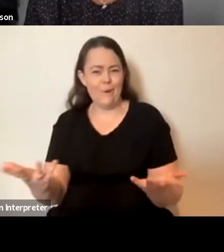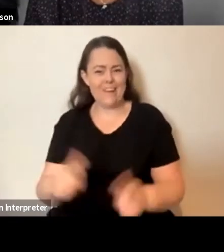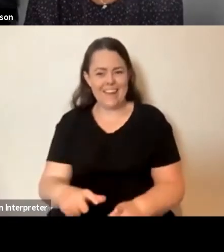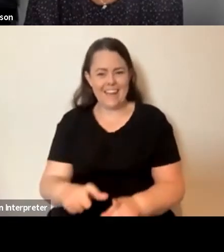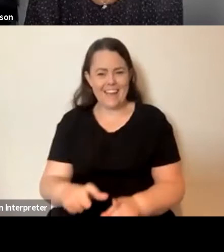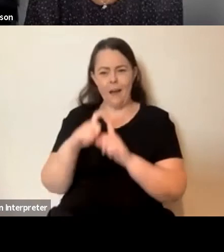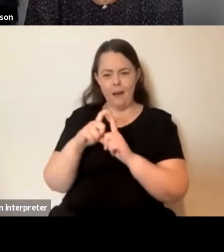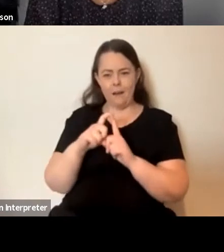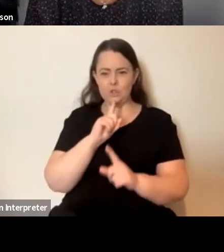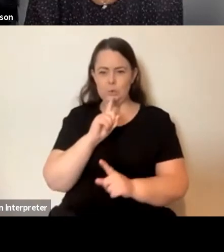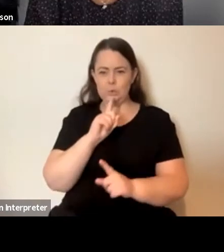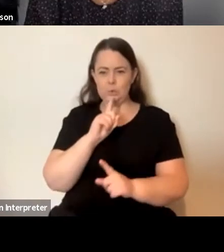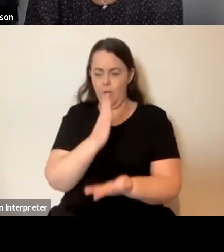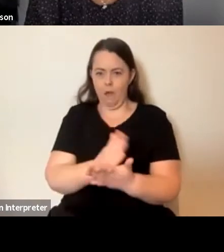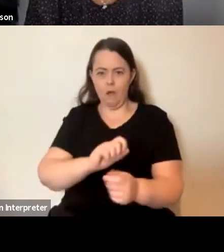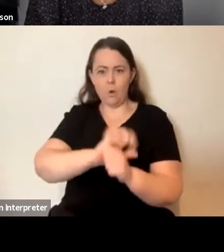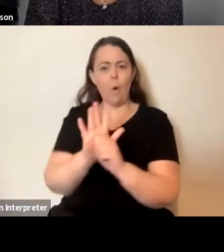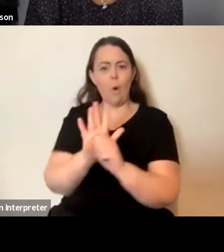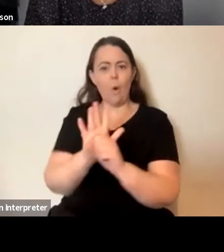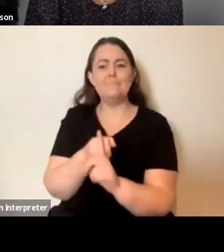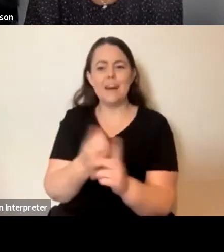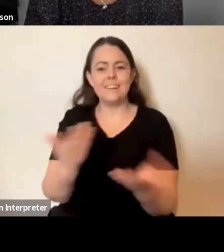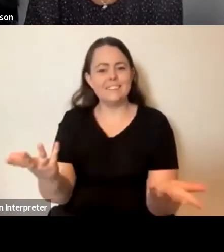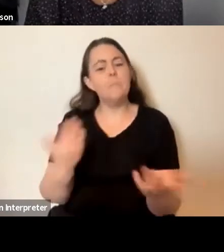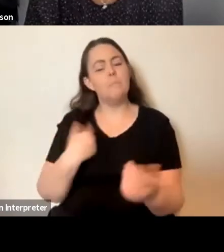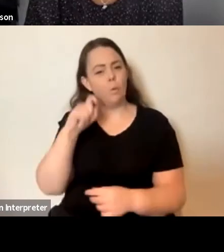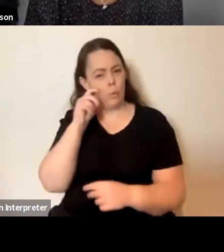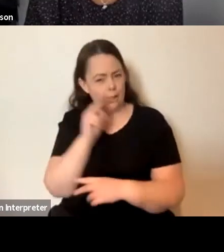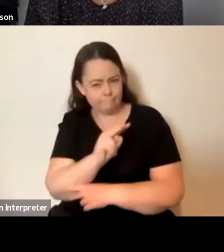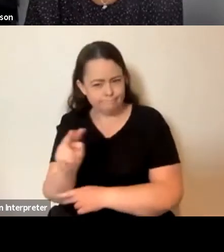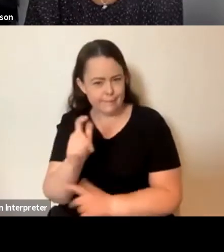apart. But yeah, certainly something that we'll be keeping a close eye on. Great.